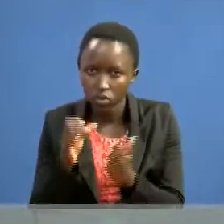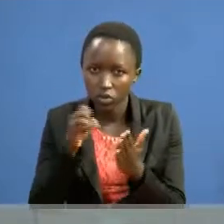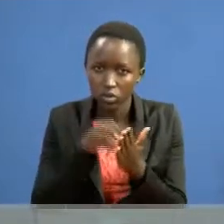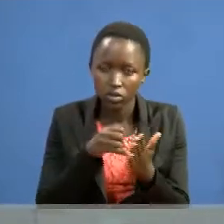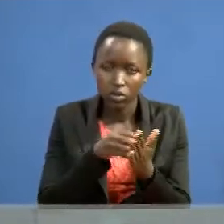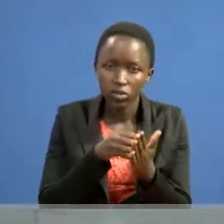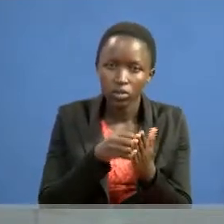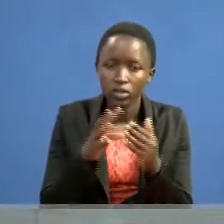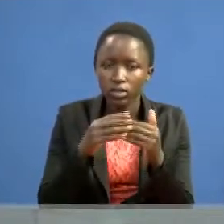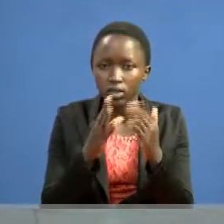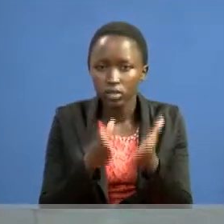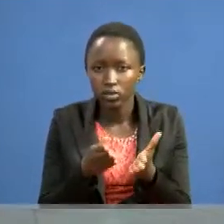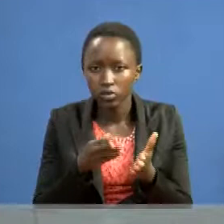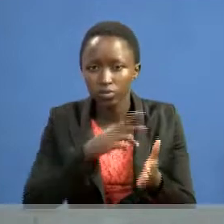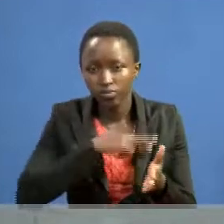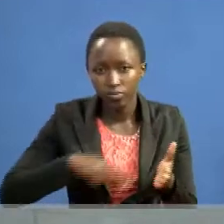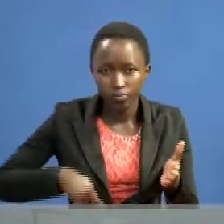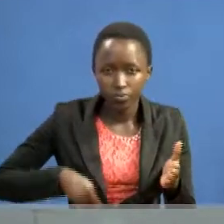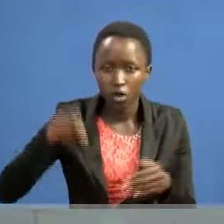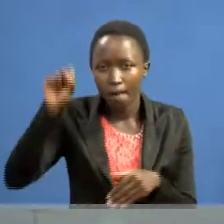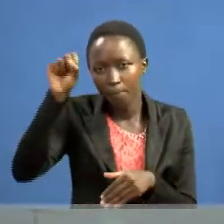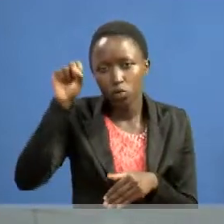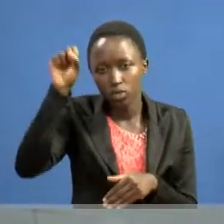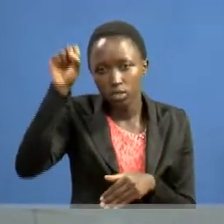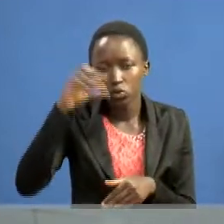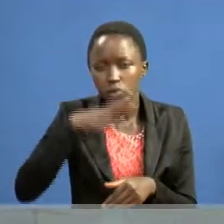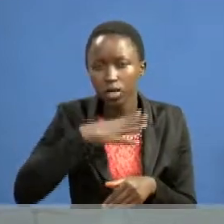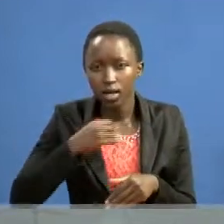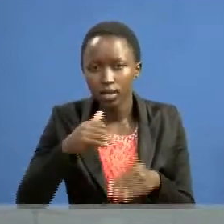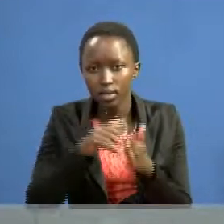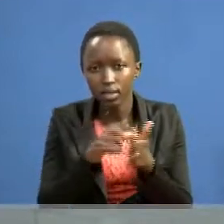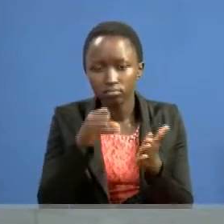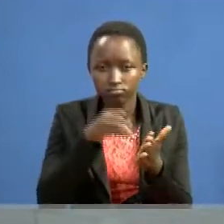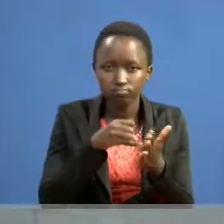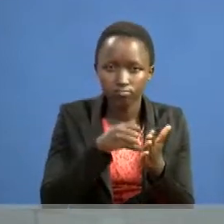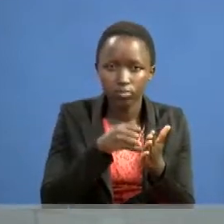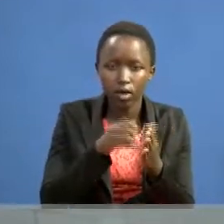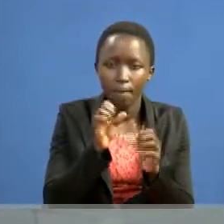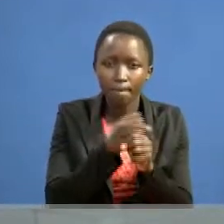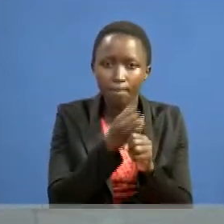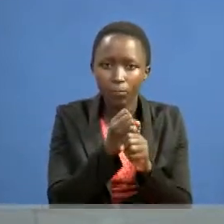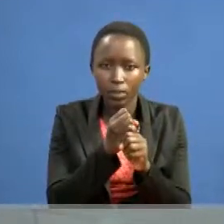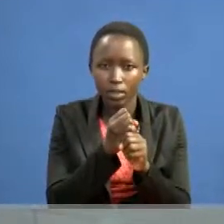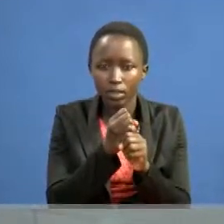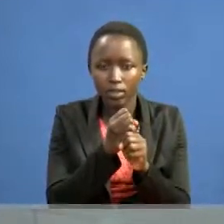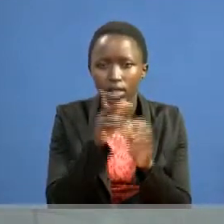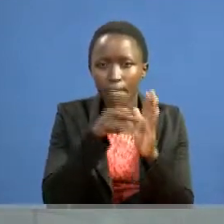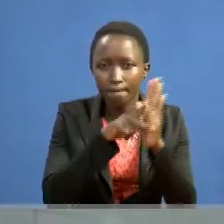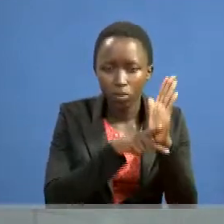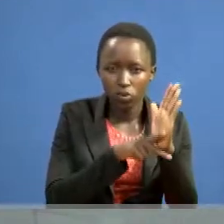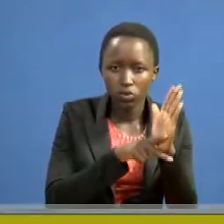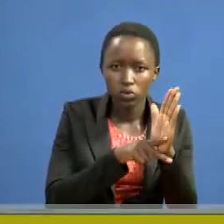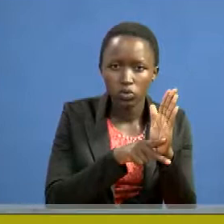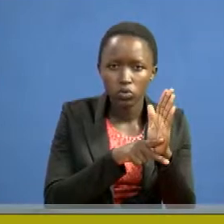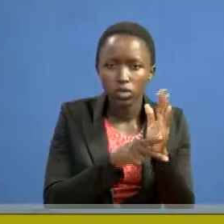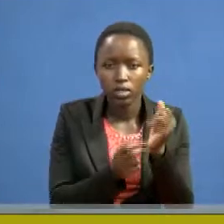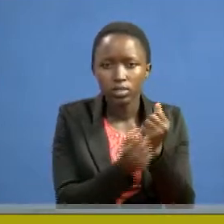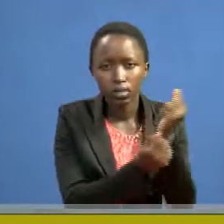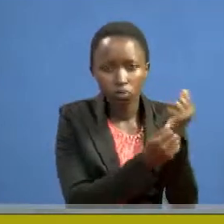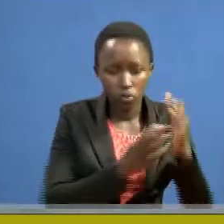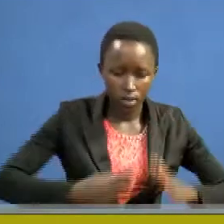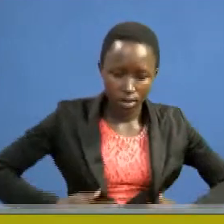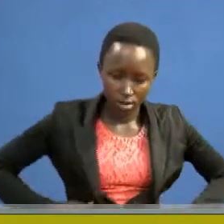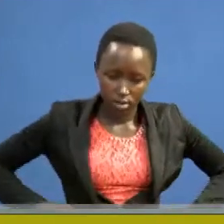kuhusisha viongozi wa kidini, kisiasa na wanaochangia katika kubuni sera ili waunge serikali ya kaunti ya